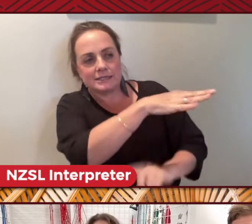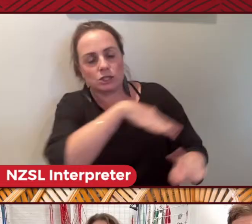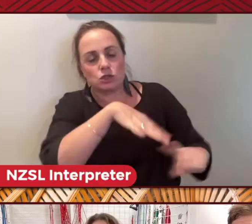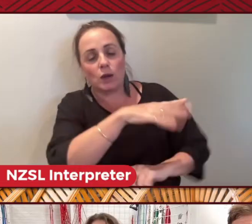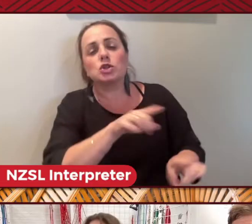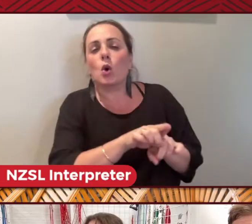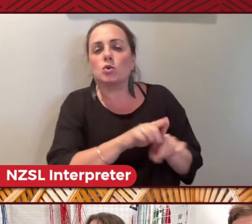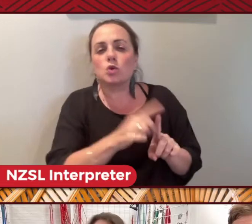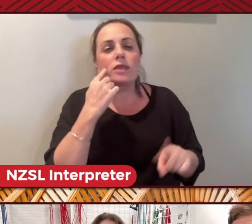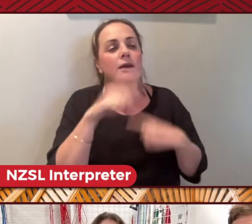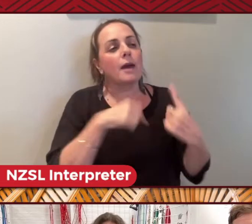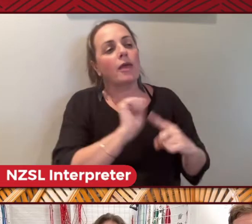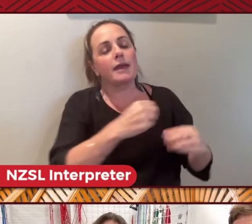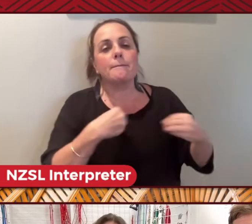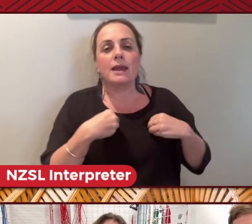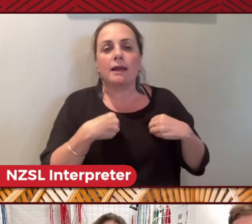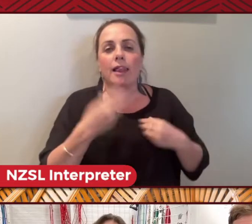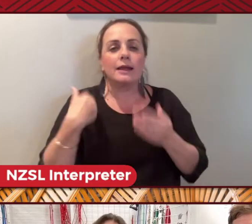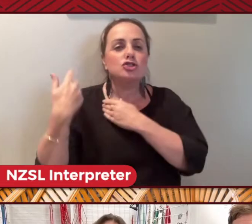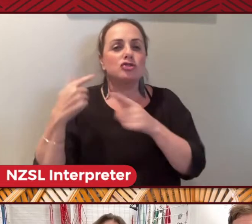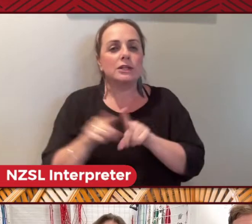well, to make sure we're meeting them where they're at.